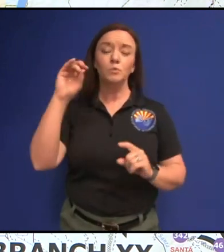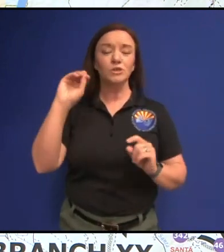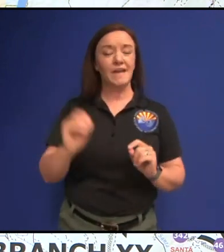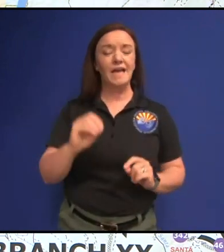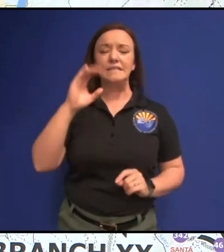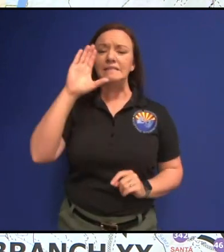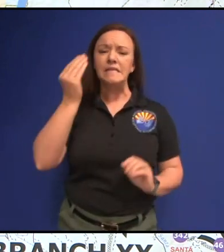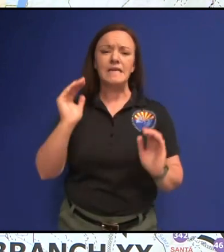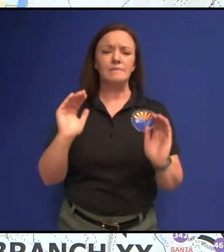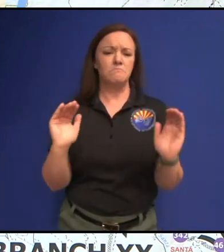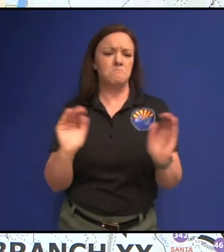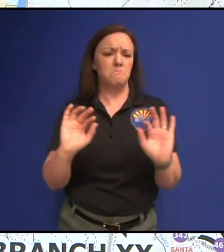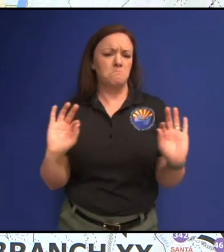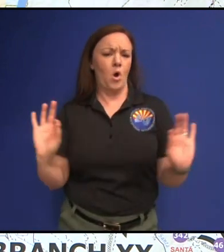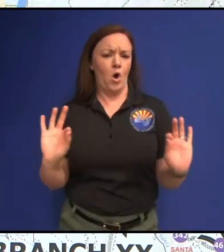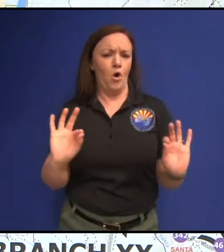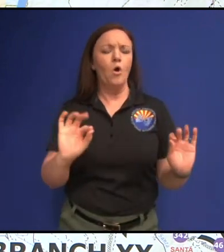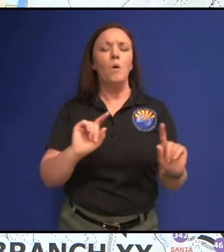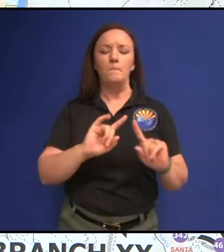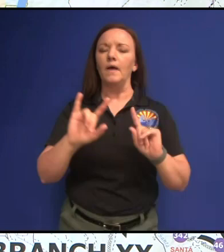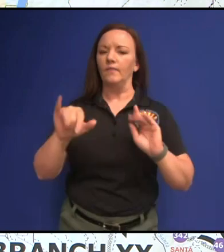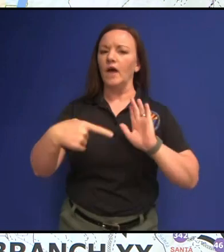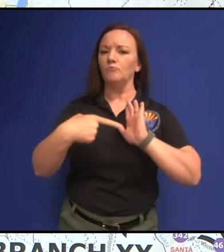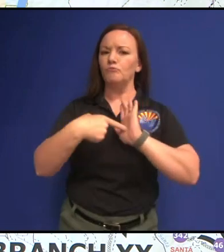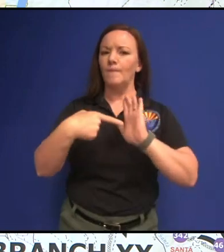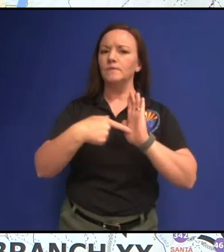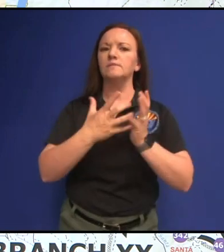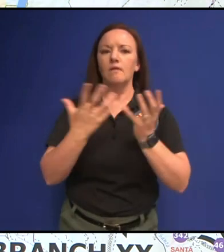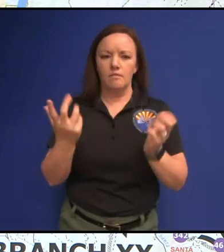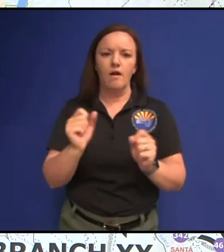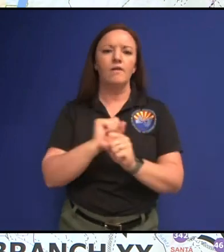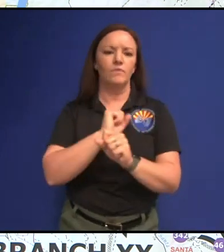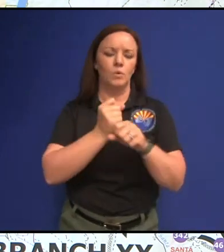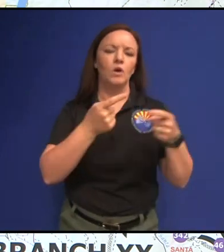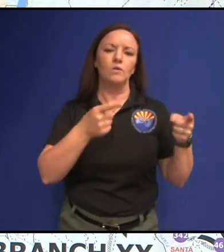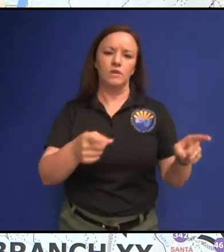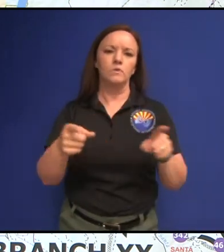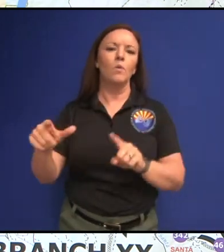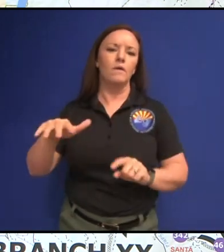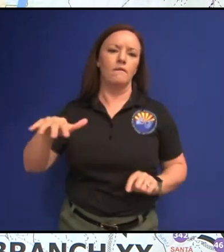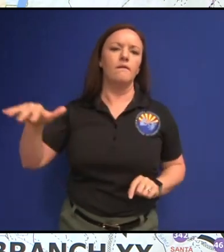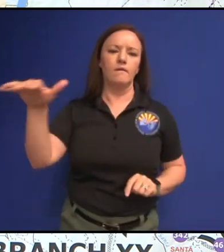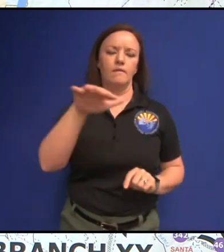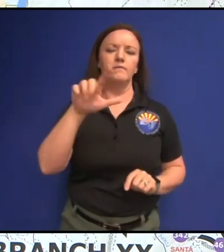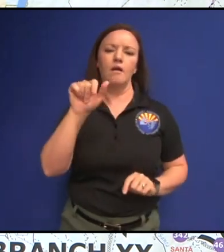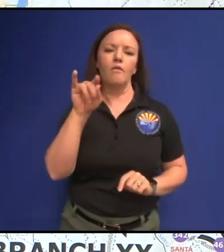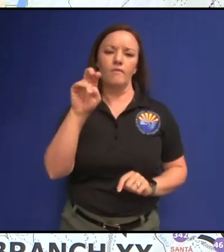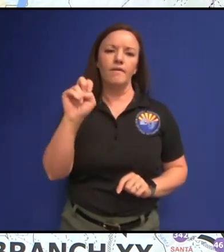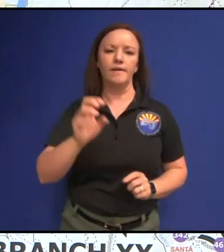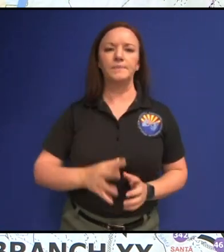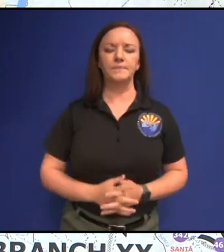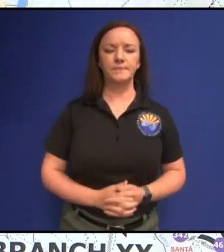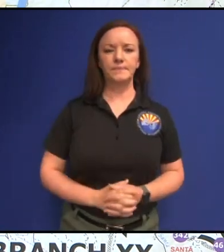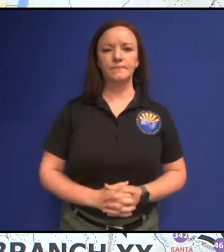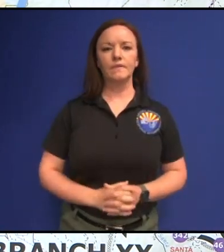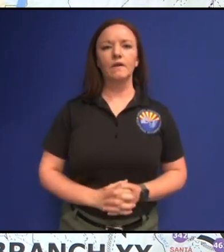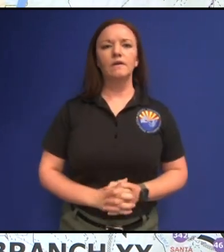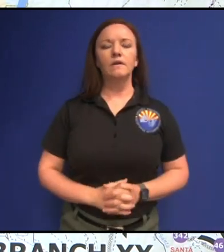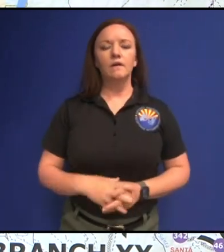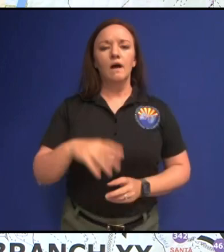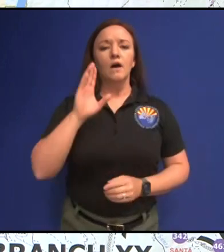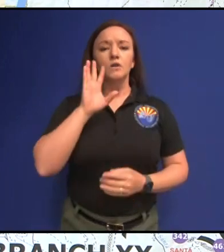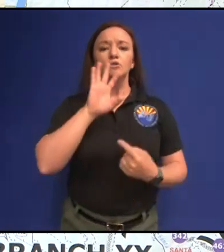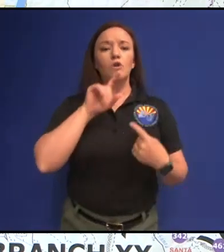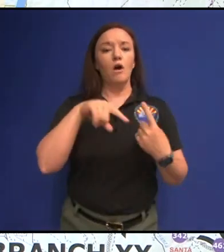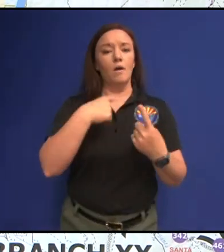can see that that's representative of a lot of work that's occurring out on the line there. All right, so I'll talk about the contingency line